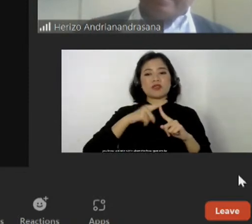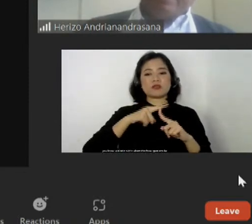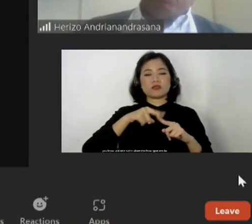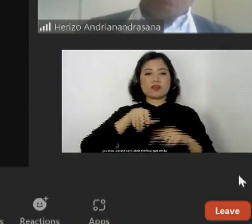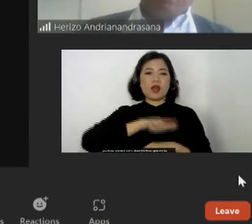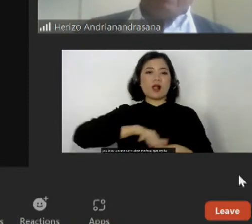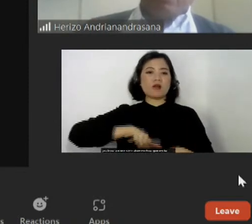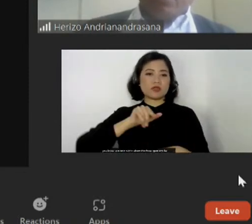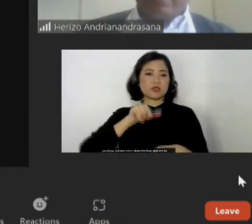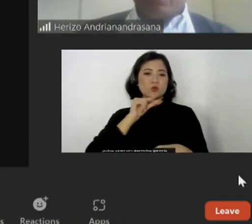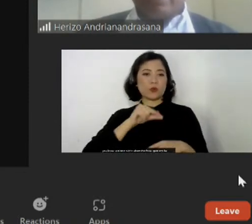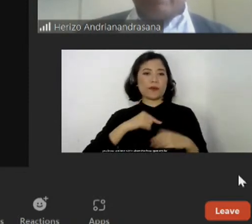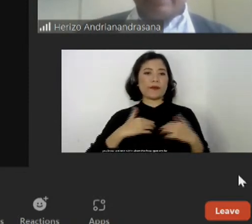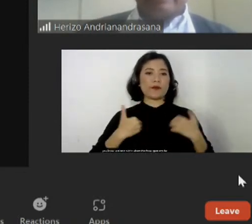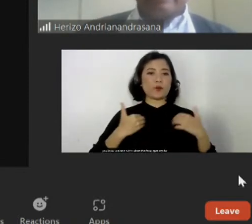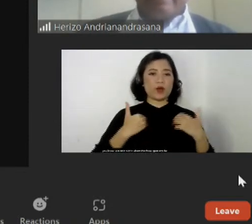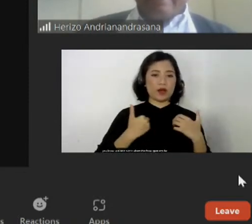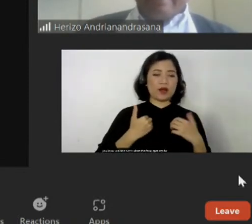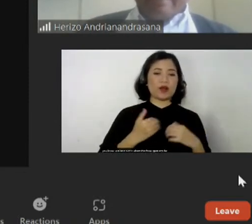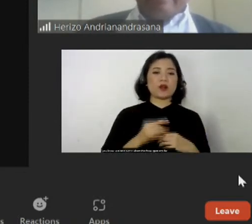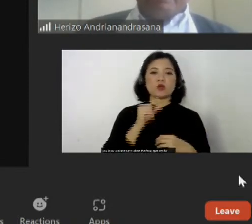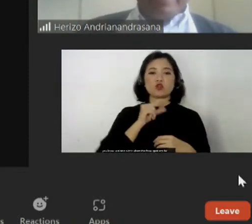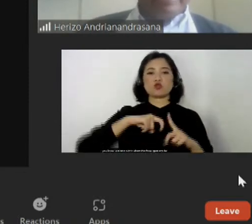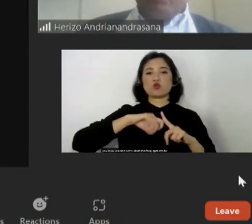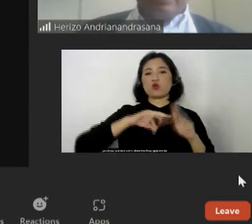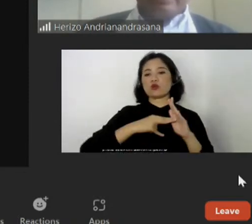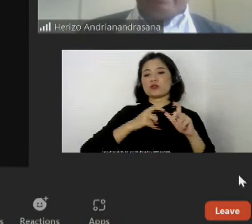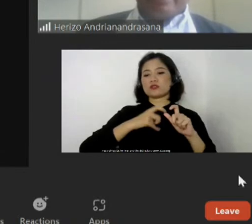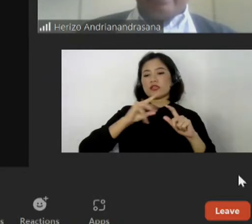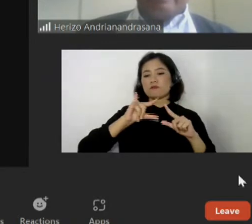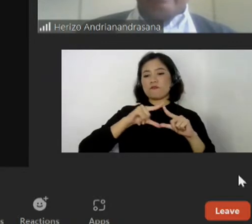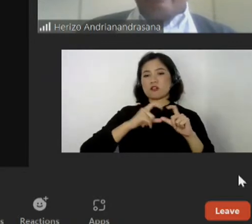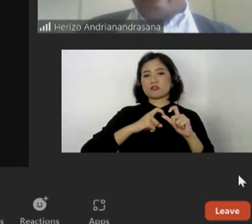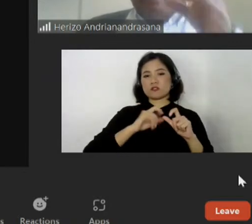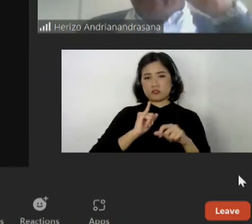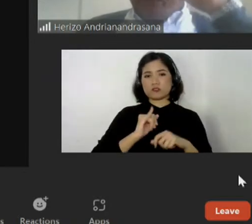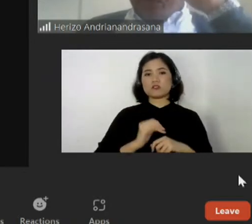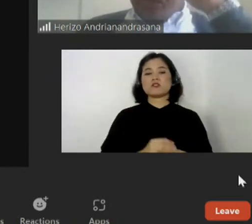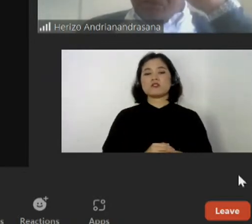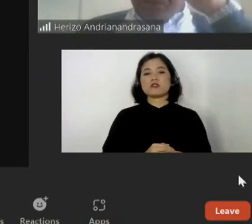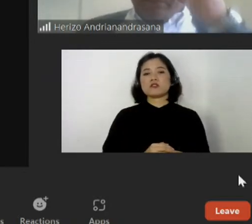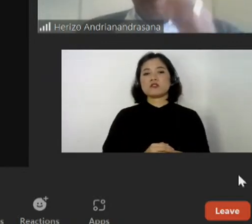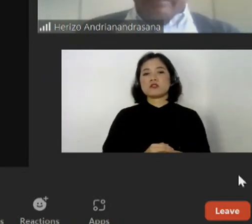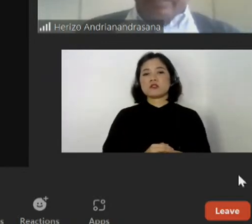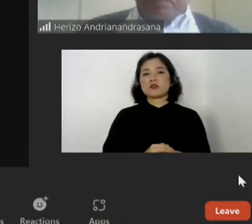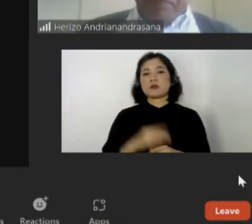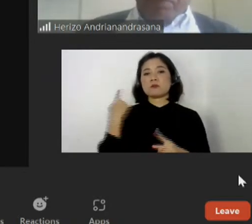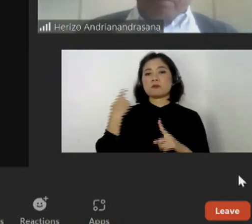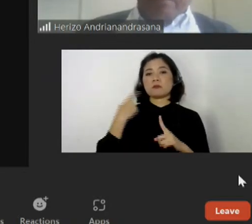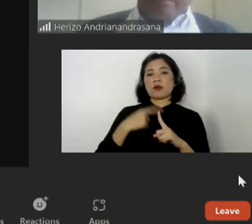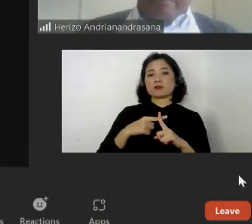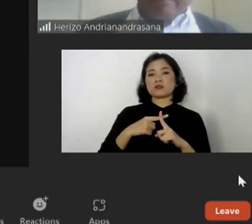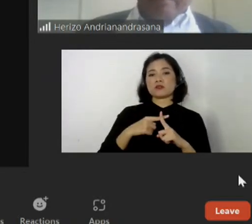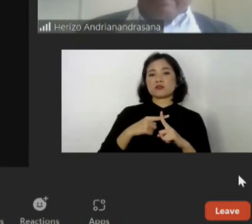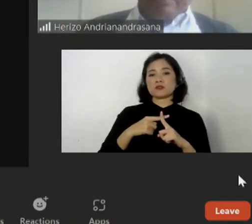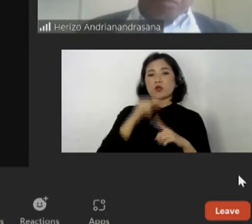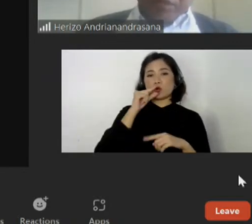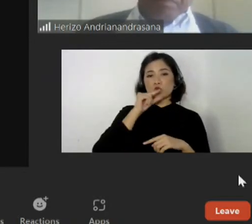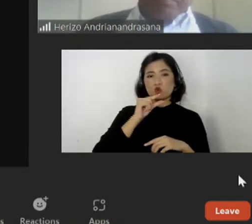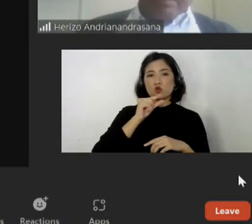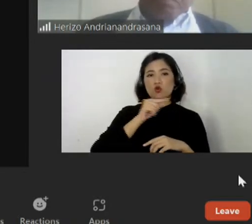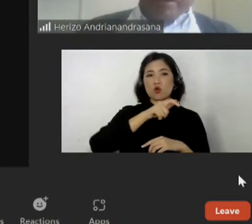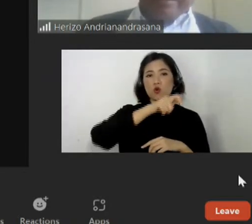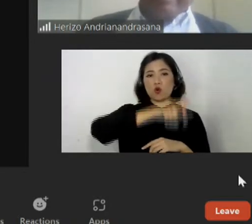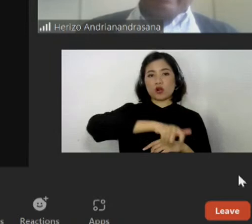bad for wildlife conservation. And many of his cameras also detected people.